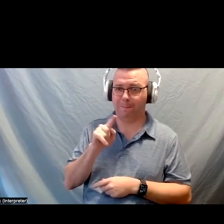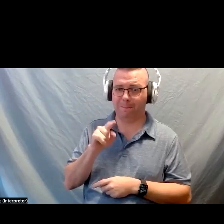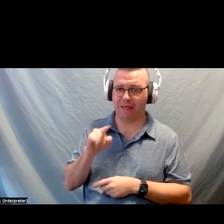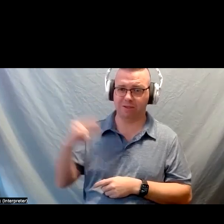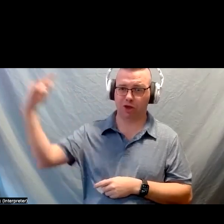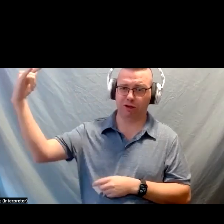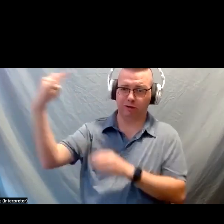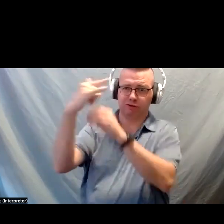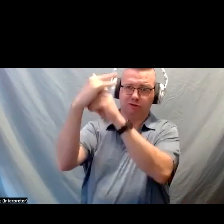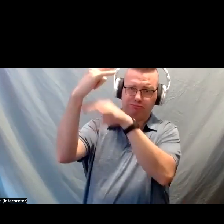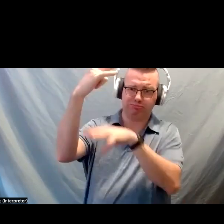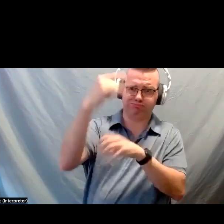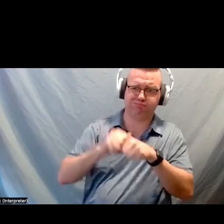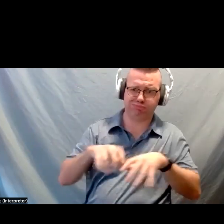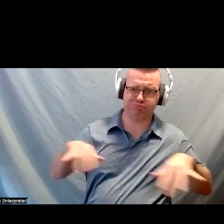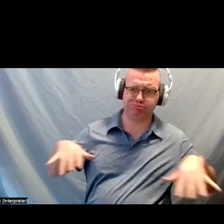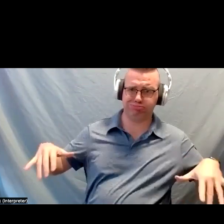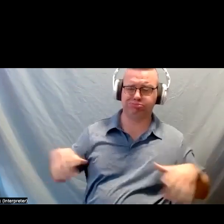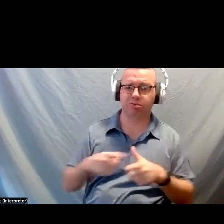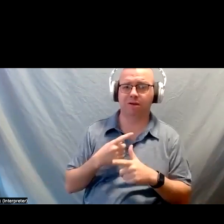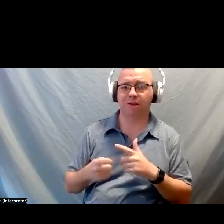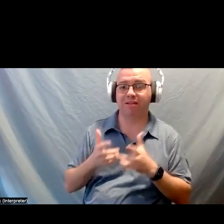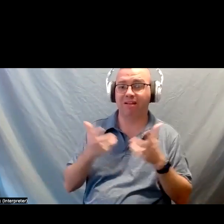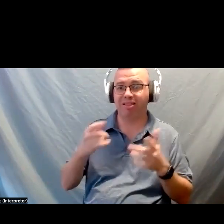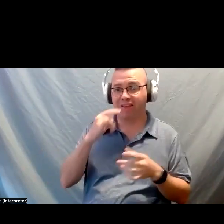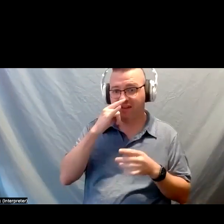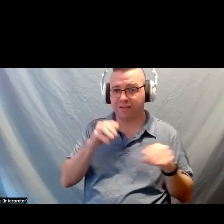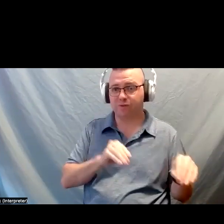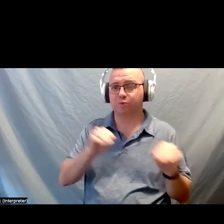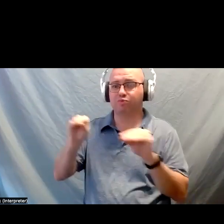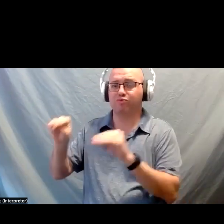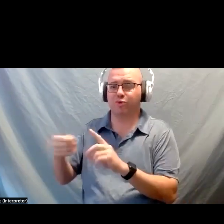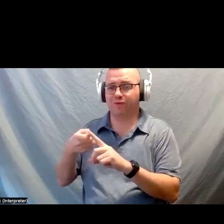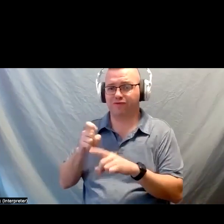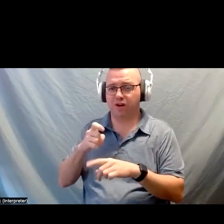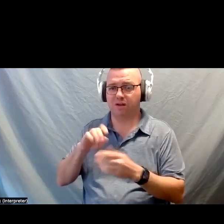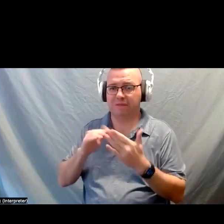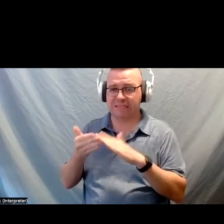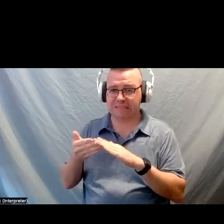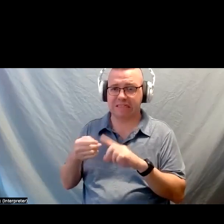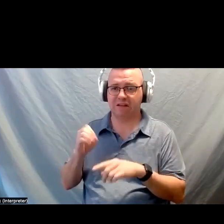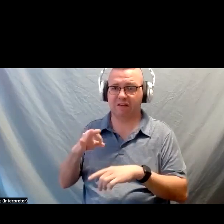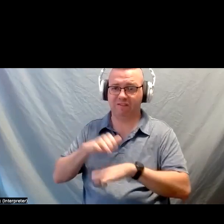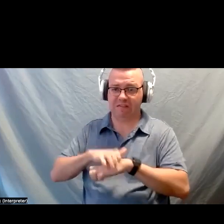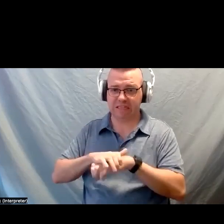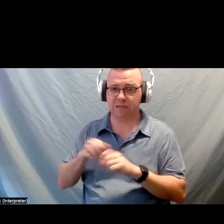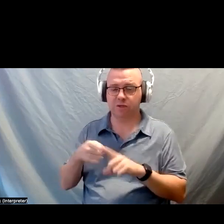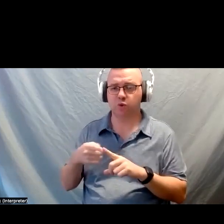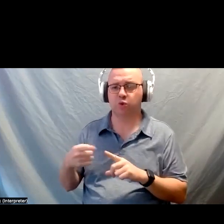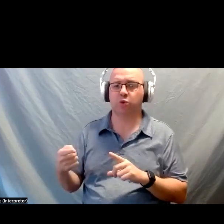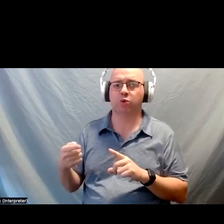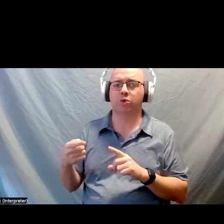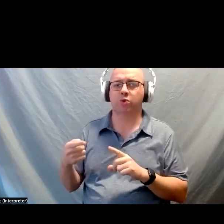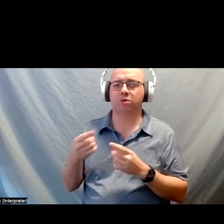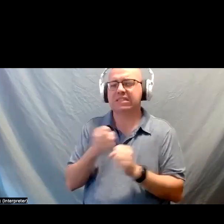bombing, and large numbers of children were moved out of the cities of England to safer places